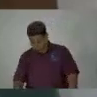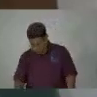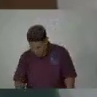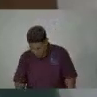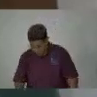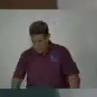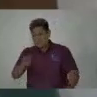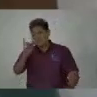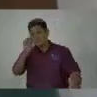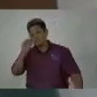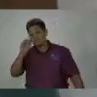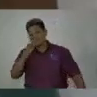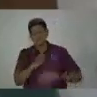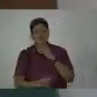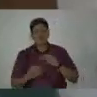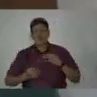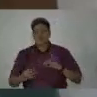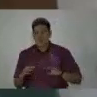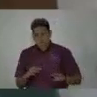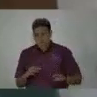The St. James Parish Court, Madam,